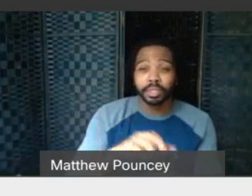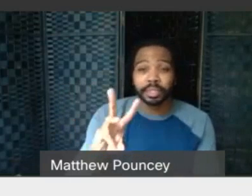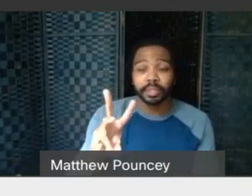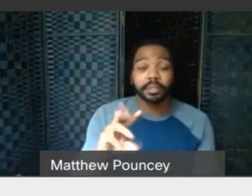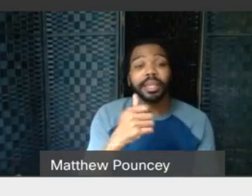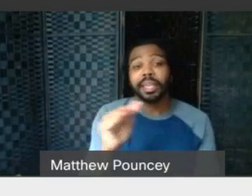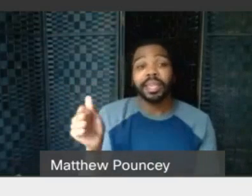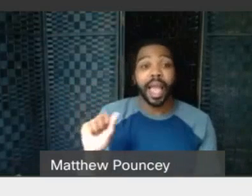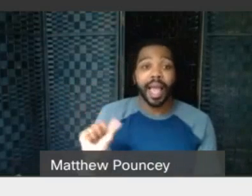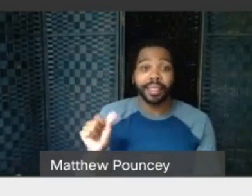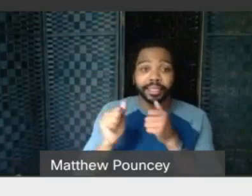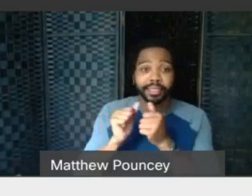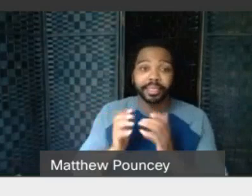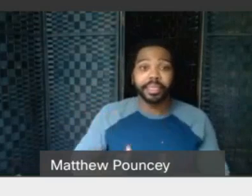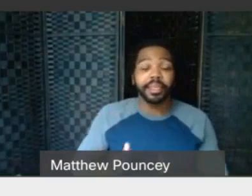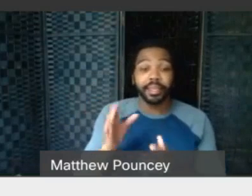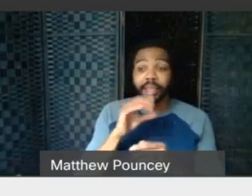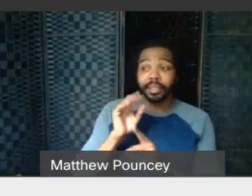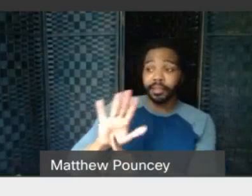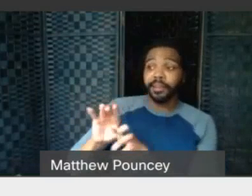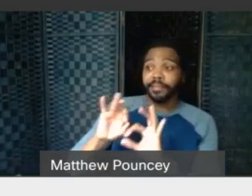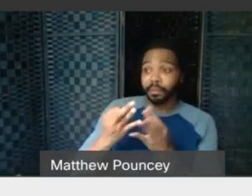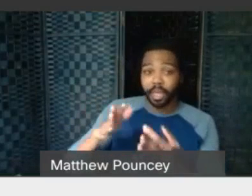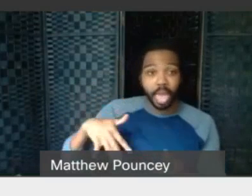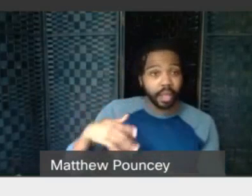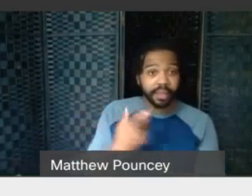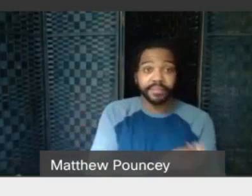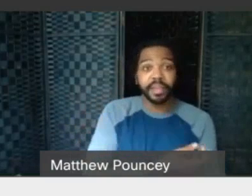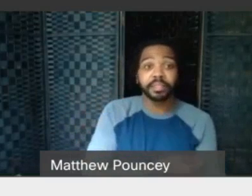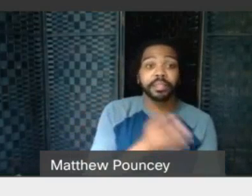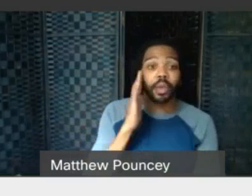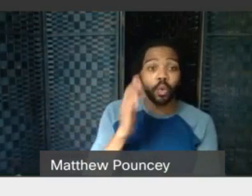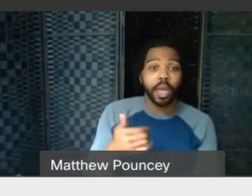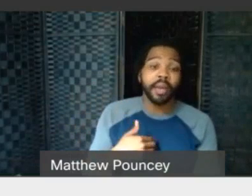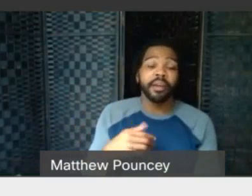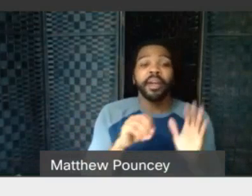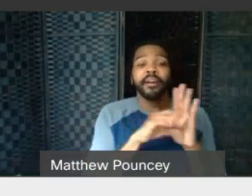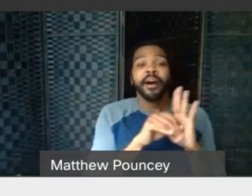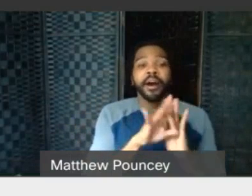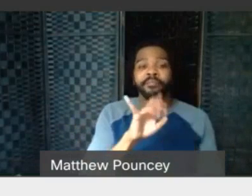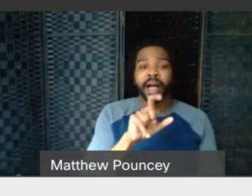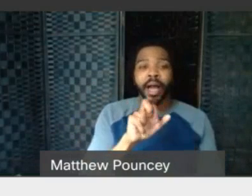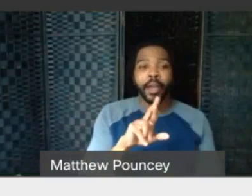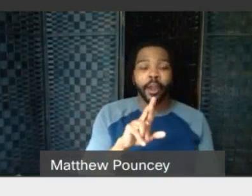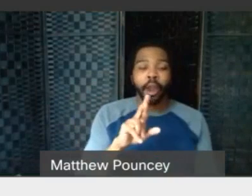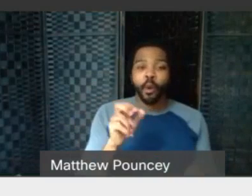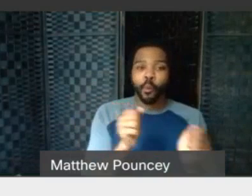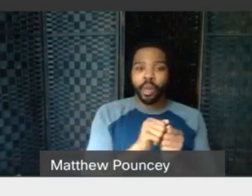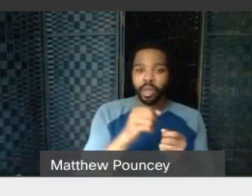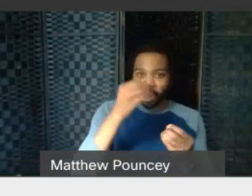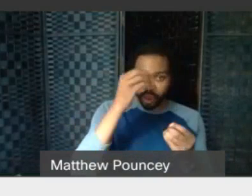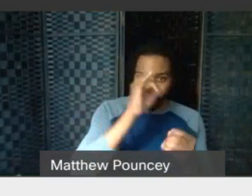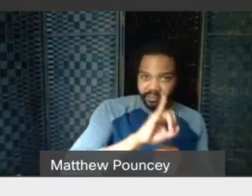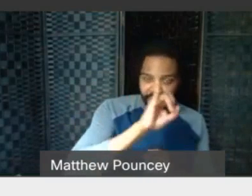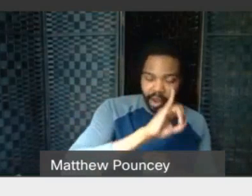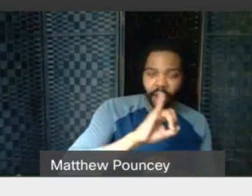their families who aren't vaccinated yet. There is a flyer. With infection and death rates